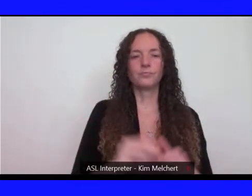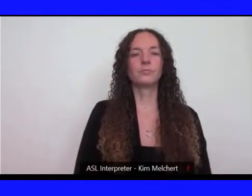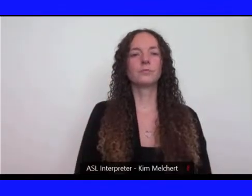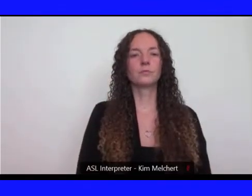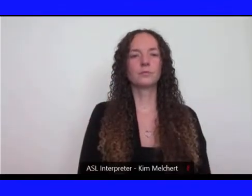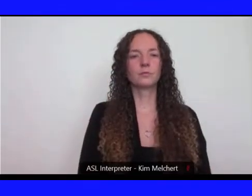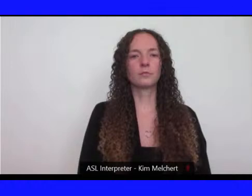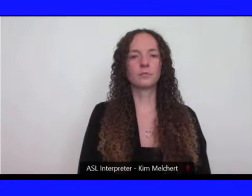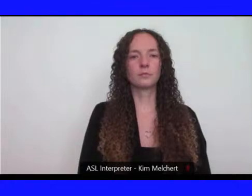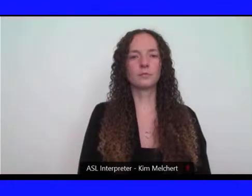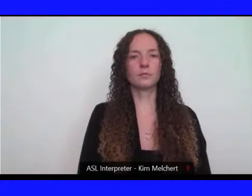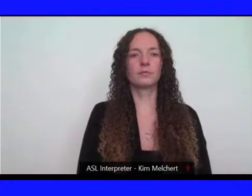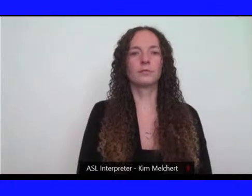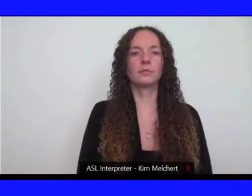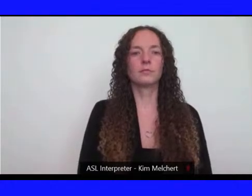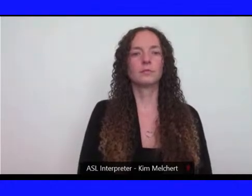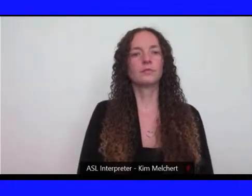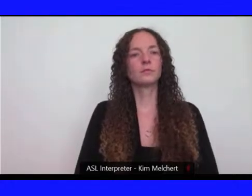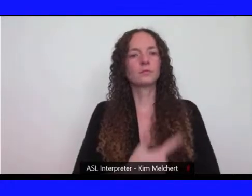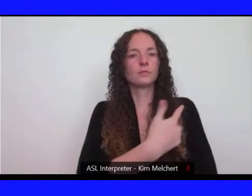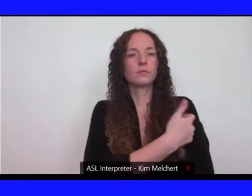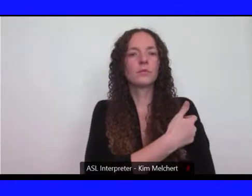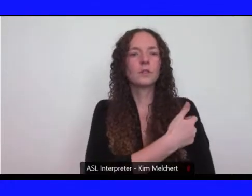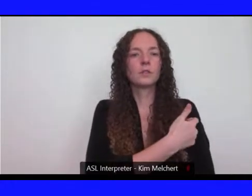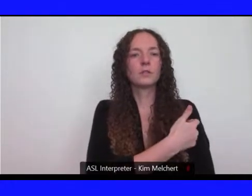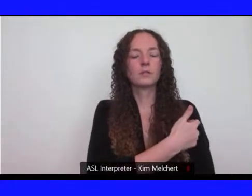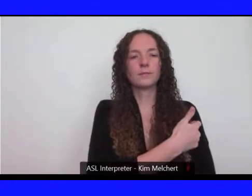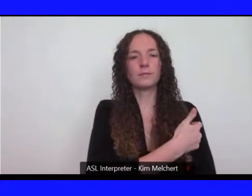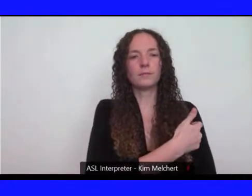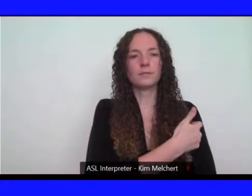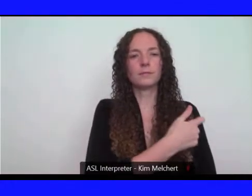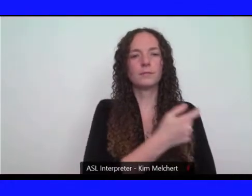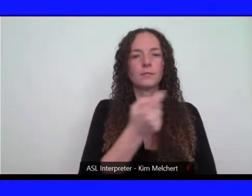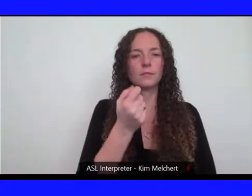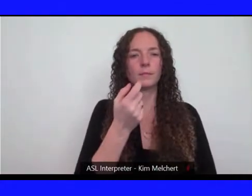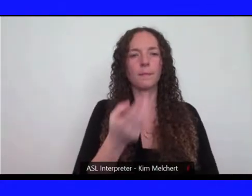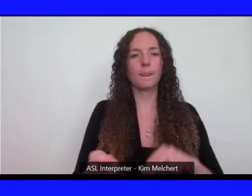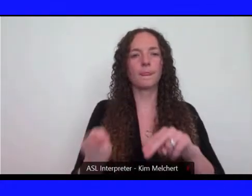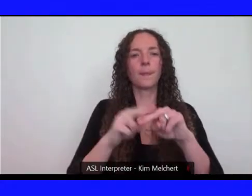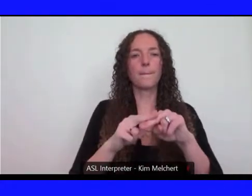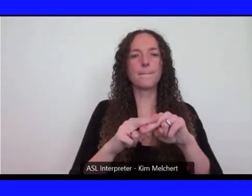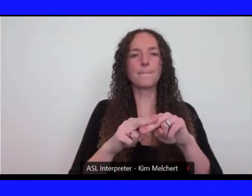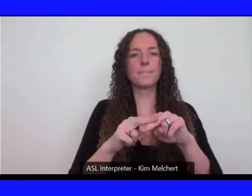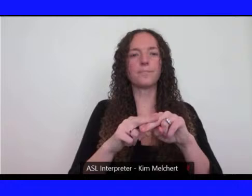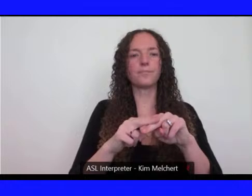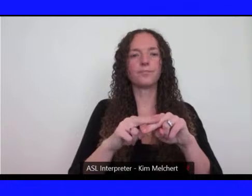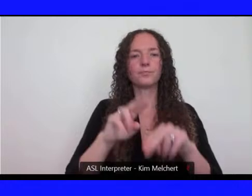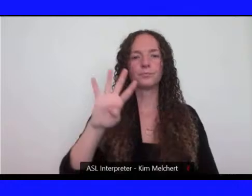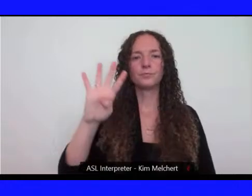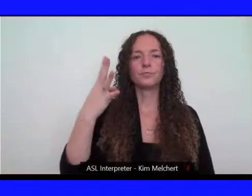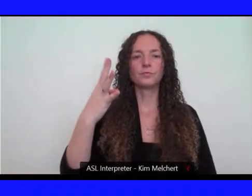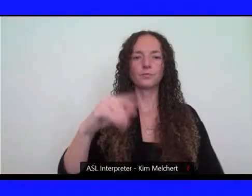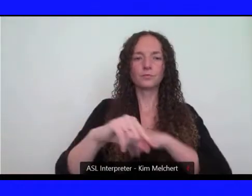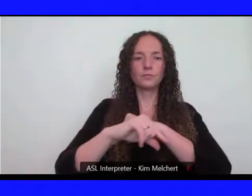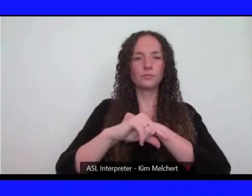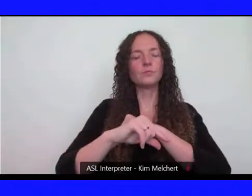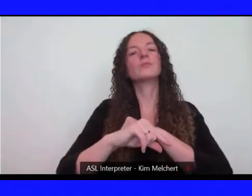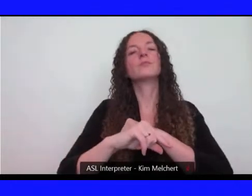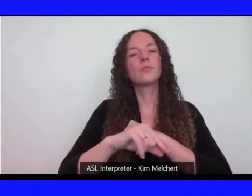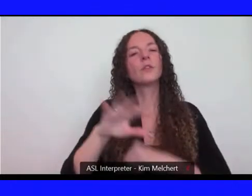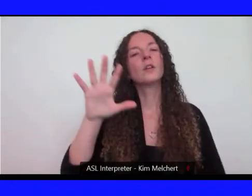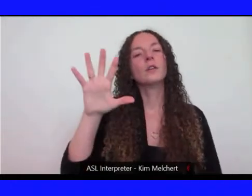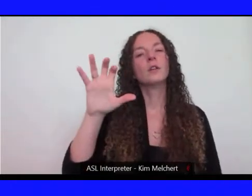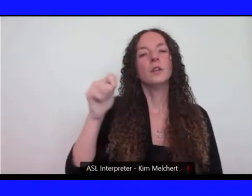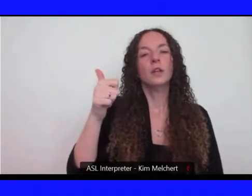And so right below the chart, you'll see that boosters became available during